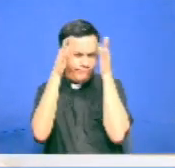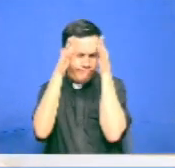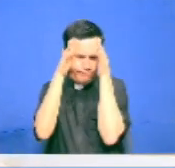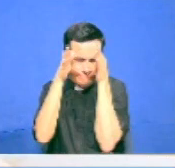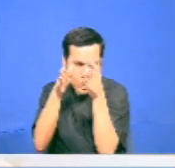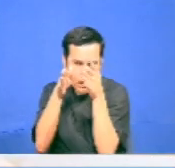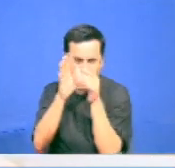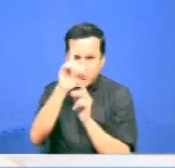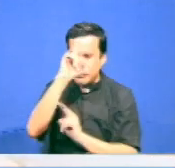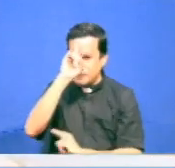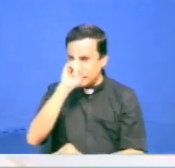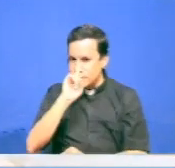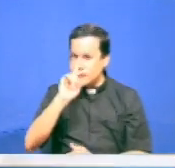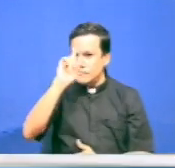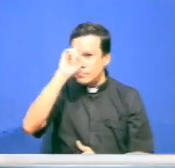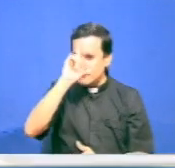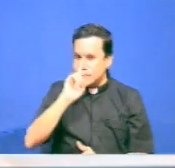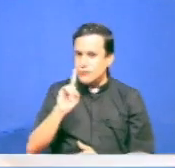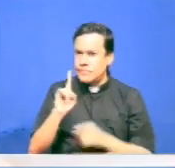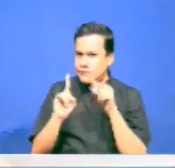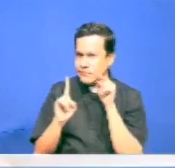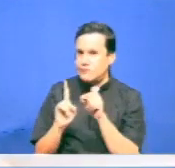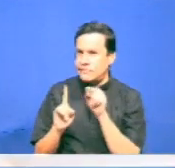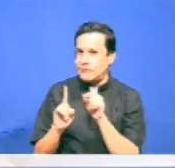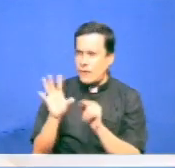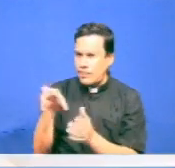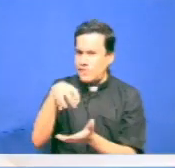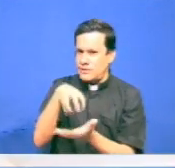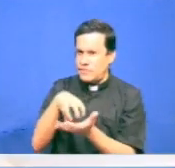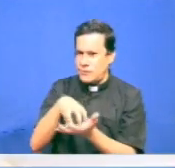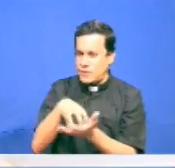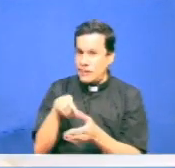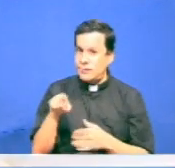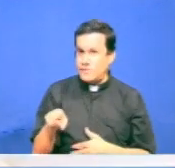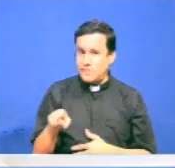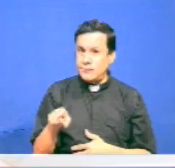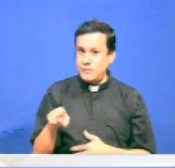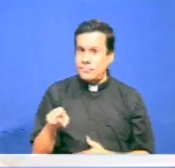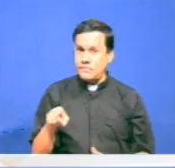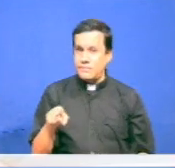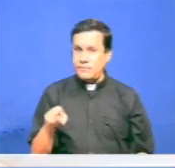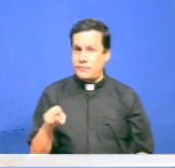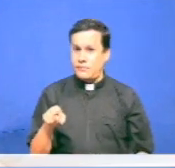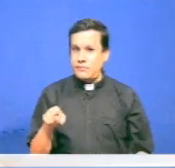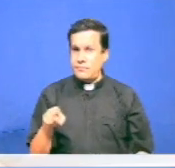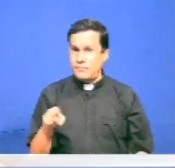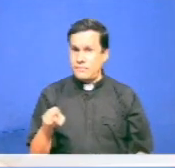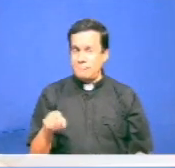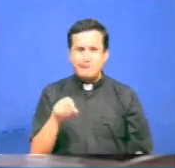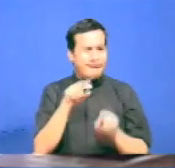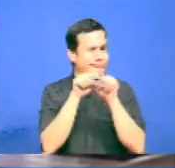over the situation of the needs also of those that are already